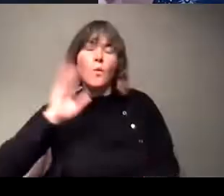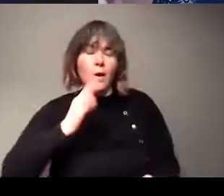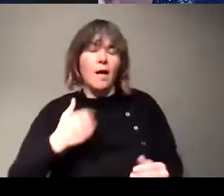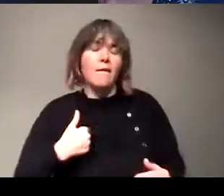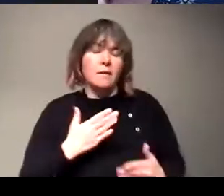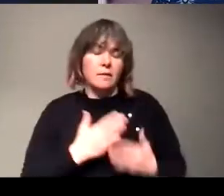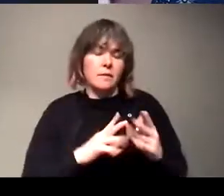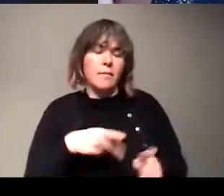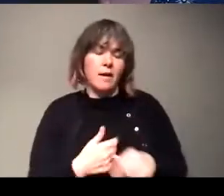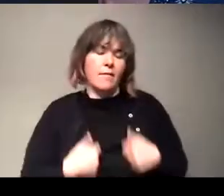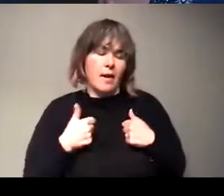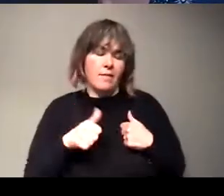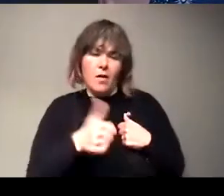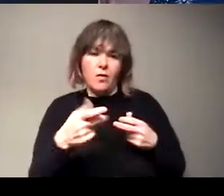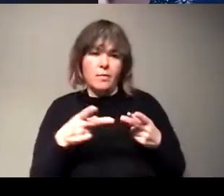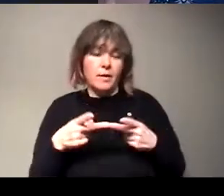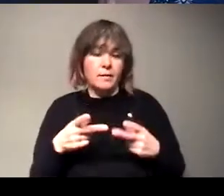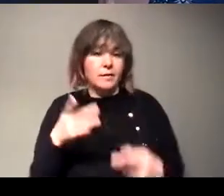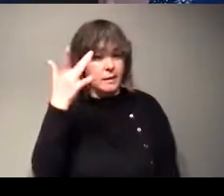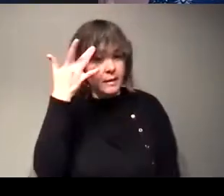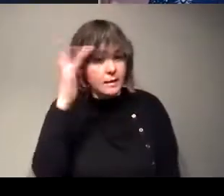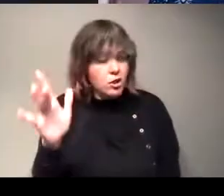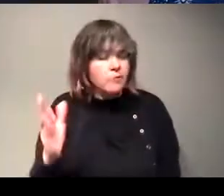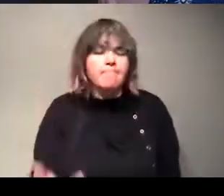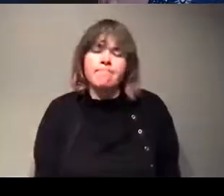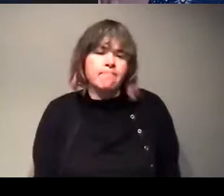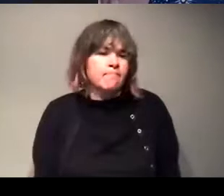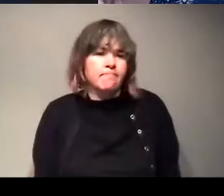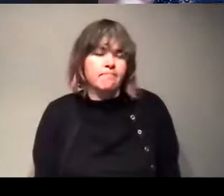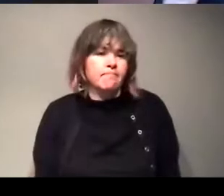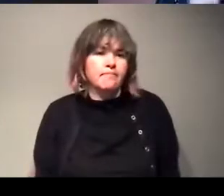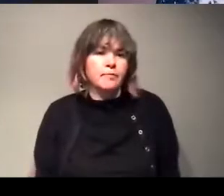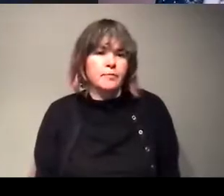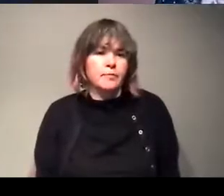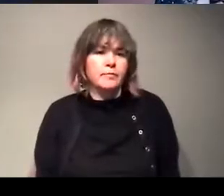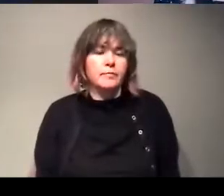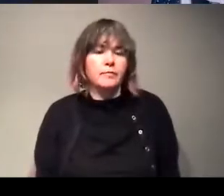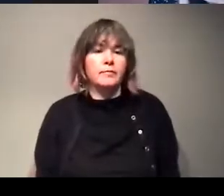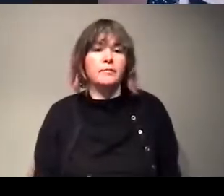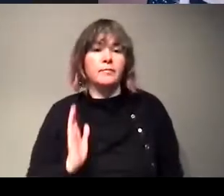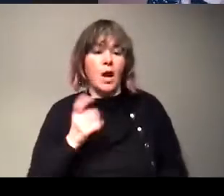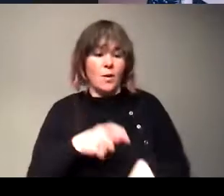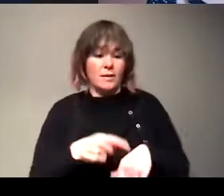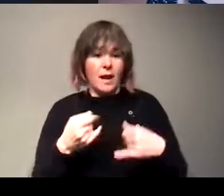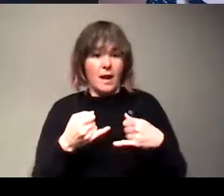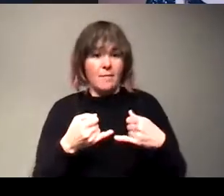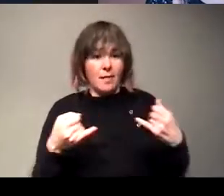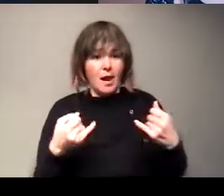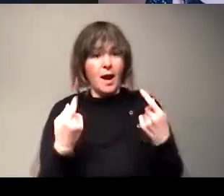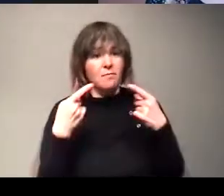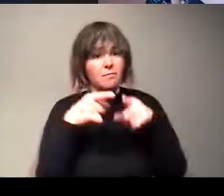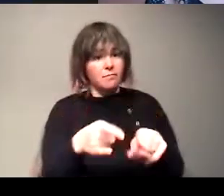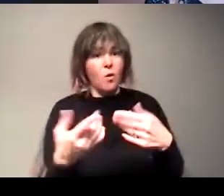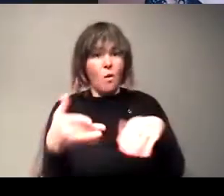elsewhere. Whether or not it's intelligent, I don't know. And I really don't think that our timelines will coincide, because if we've only been able to